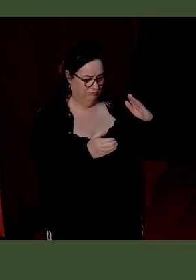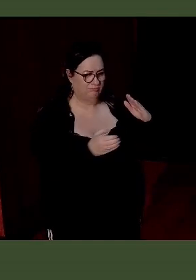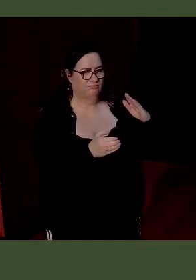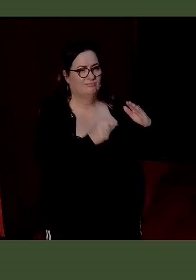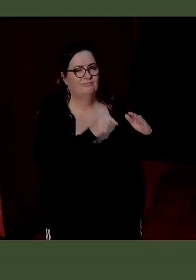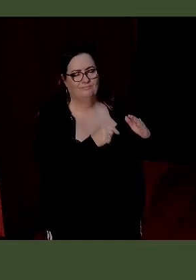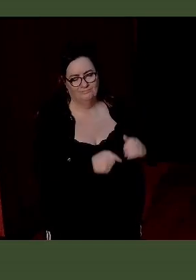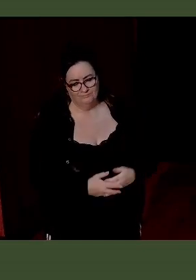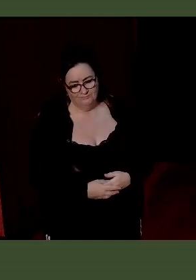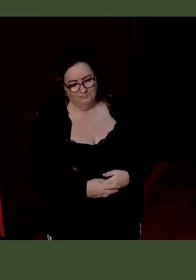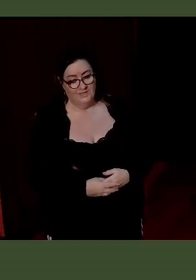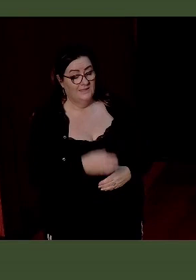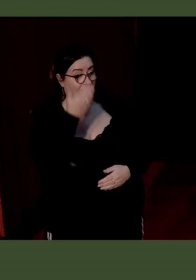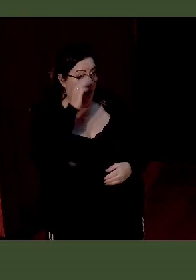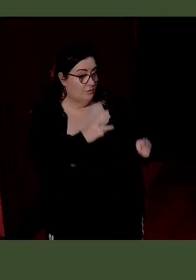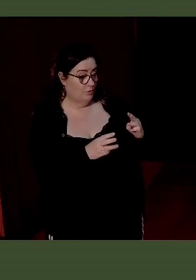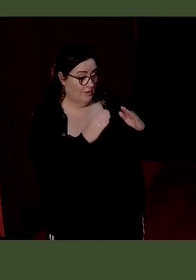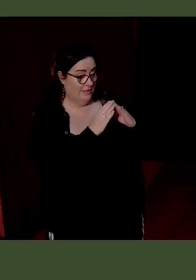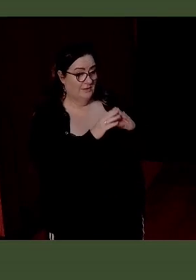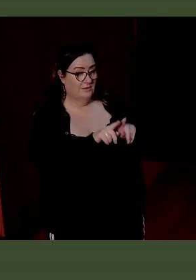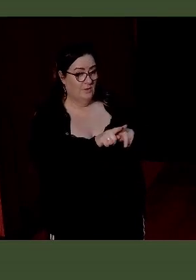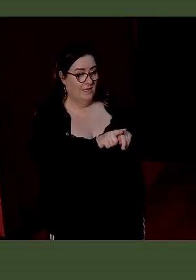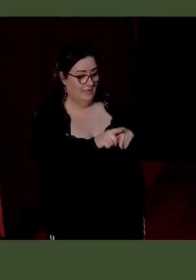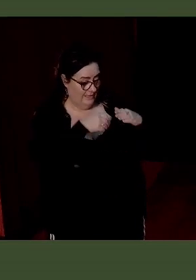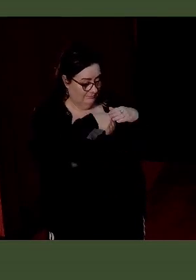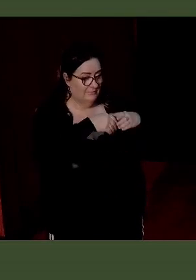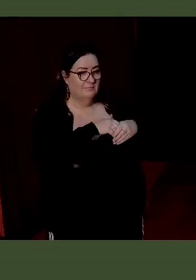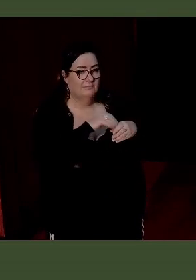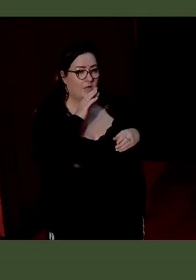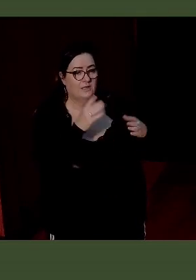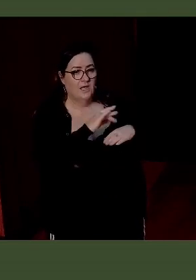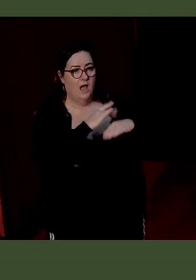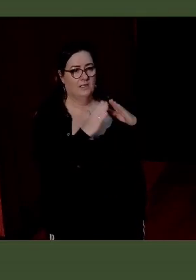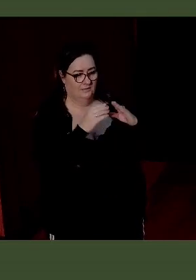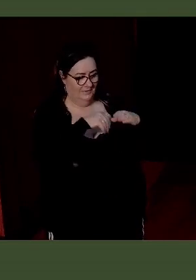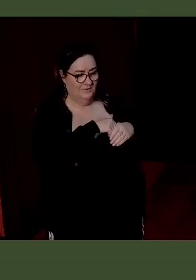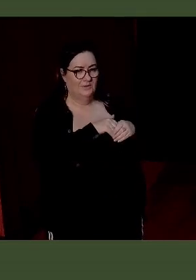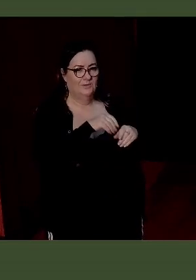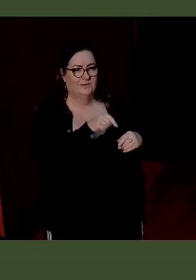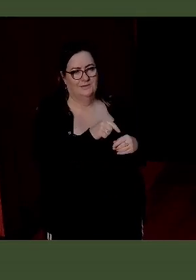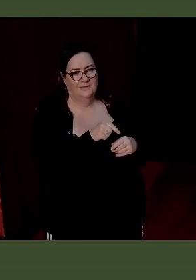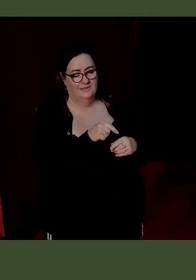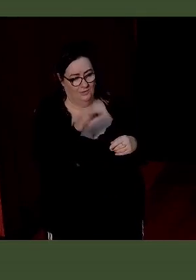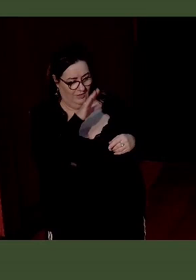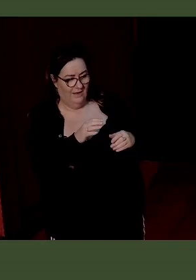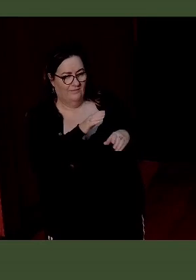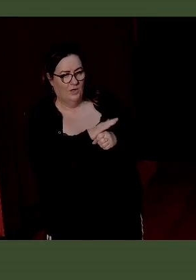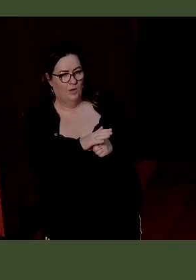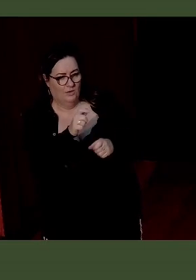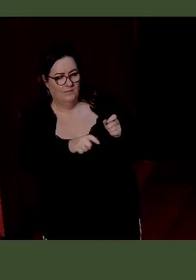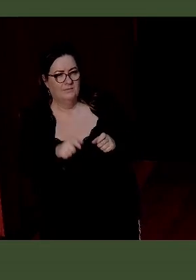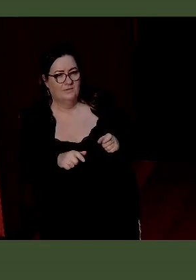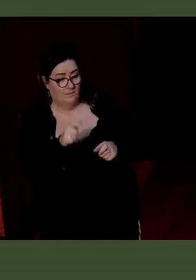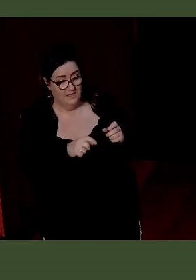Irish workhouses also included a hospital that provided care for the locals who were not necessarily destitute. You could